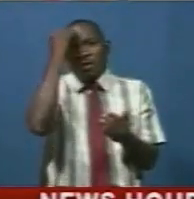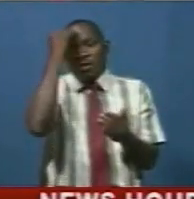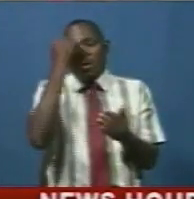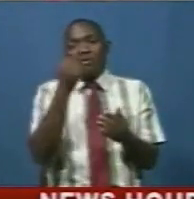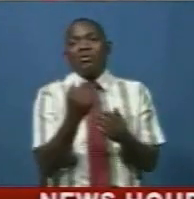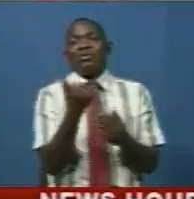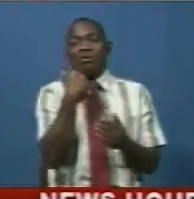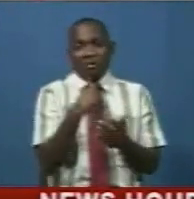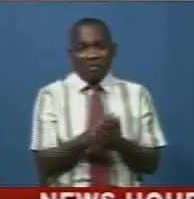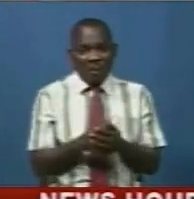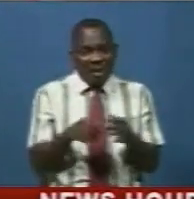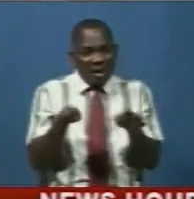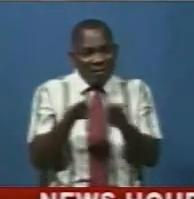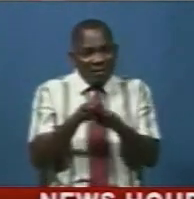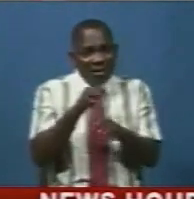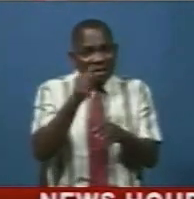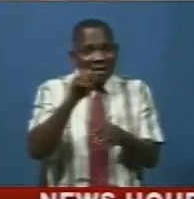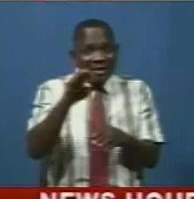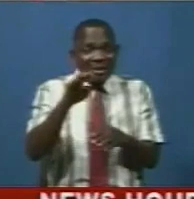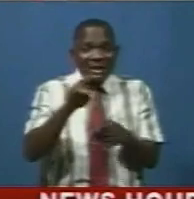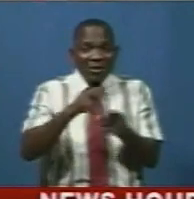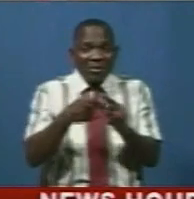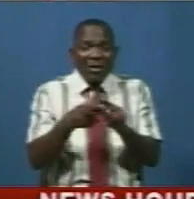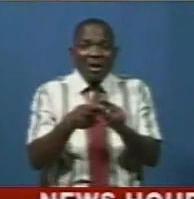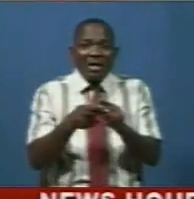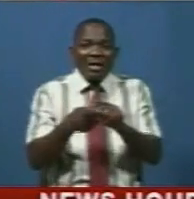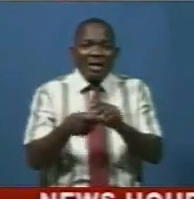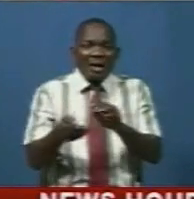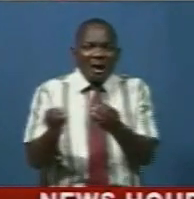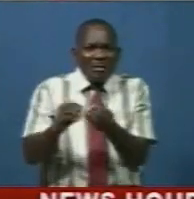total of the figures they themselves have given